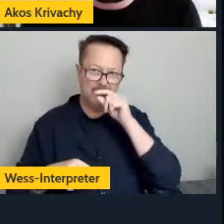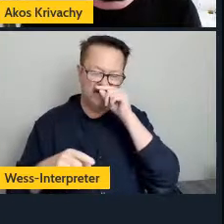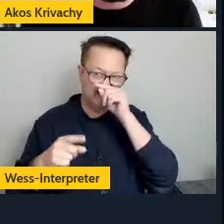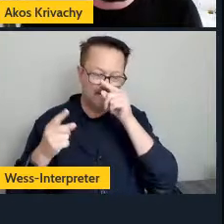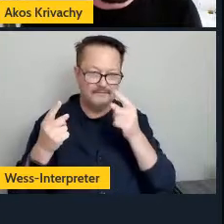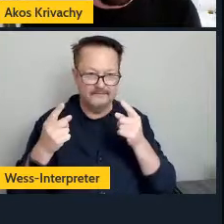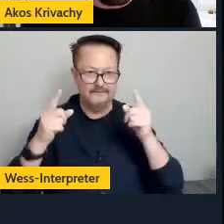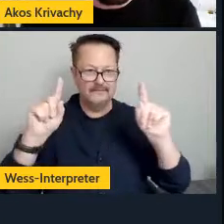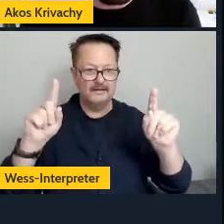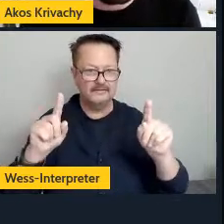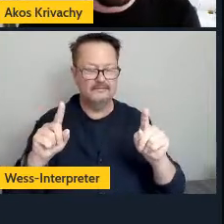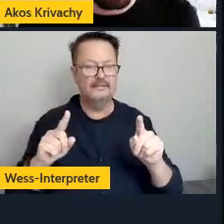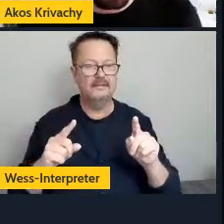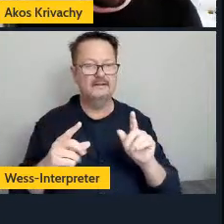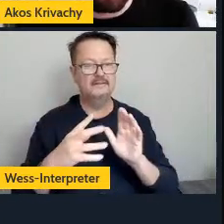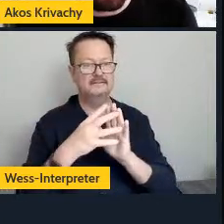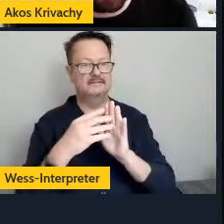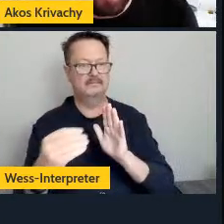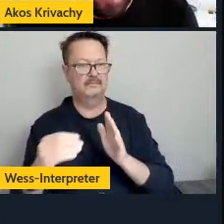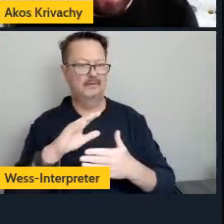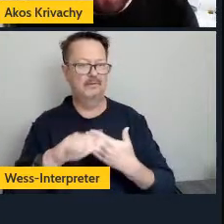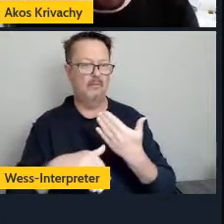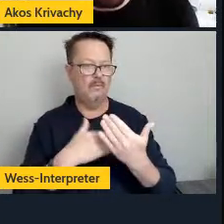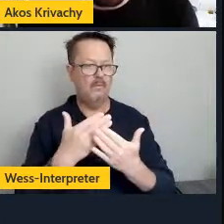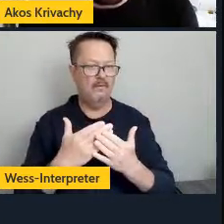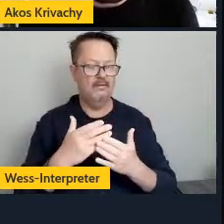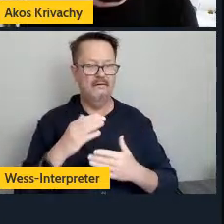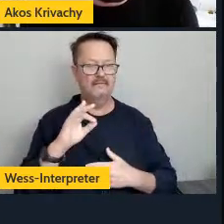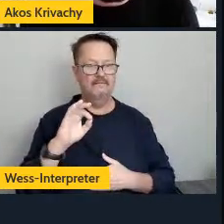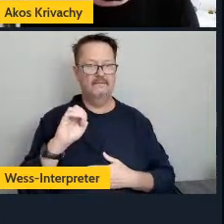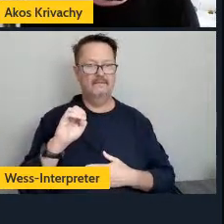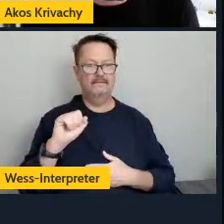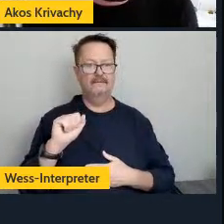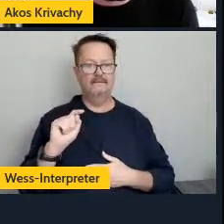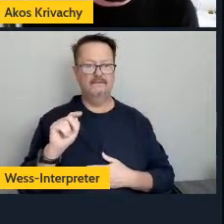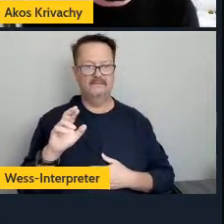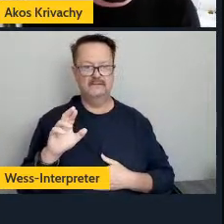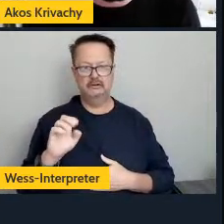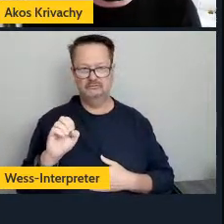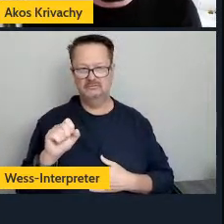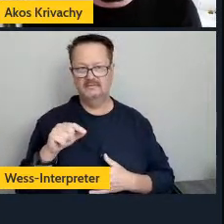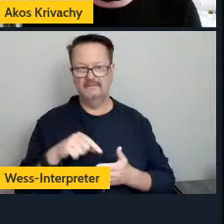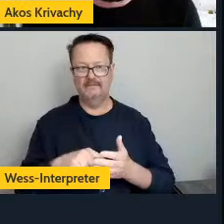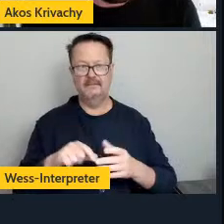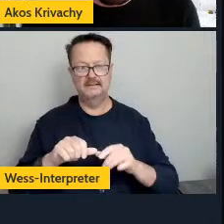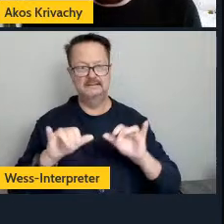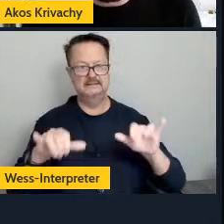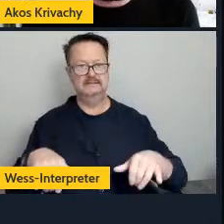effectively simulate all the features of these systems